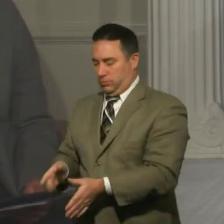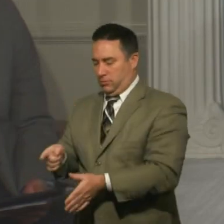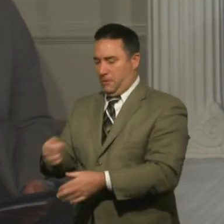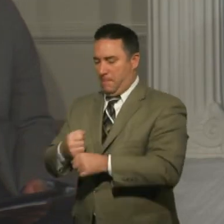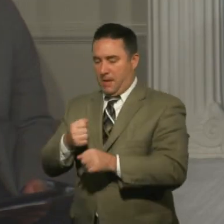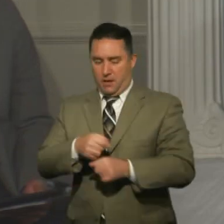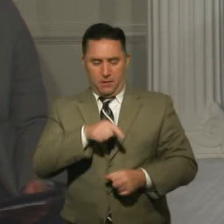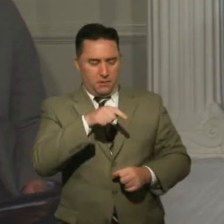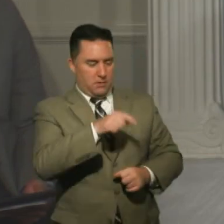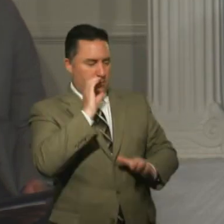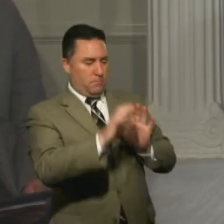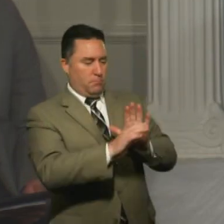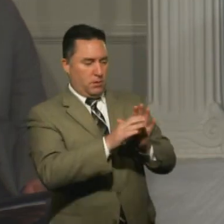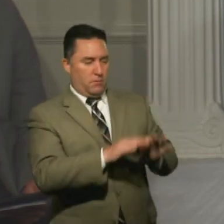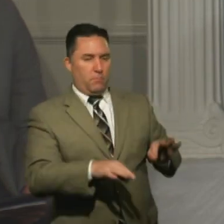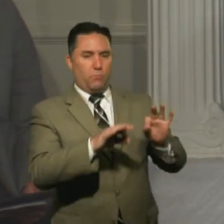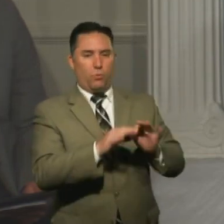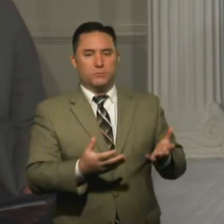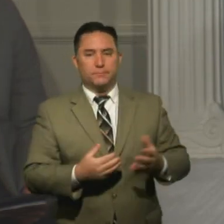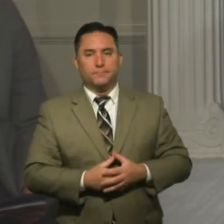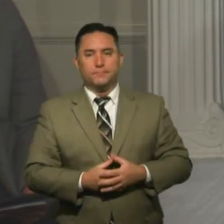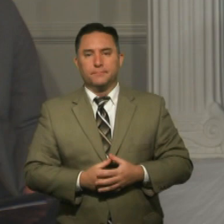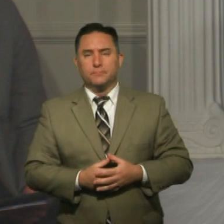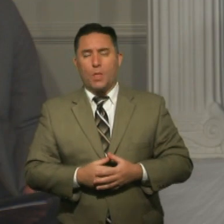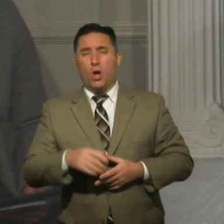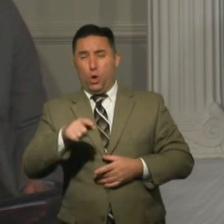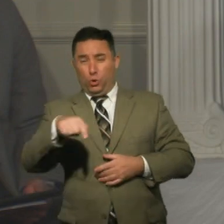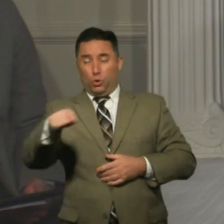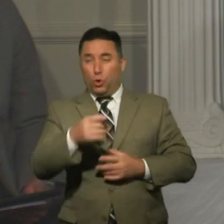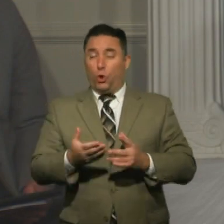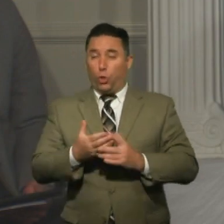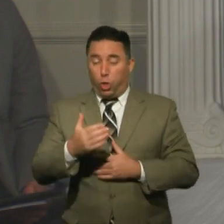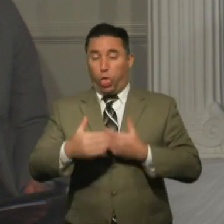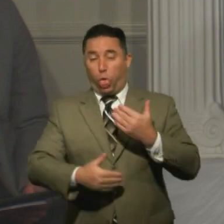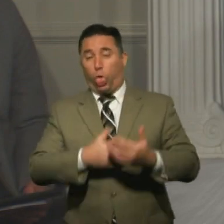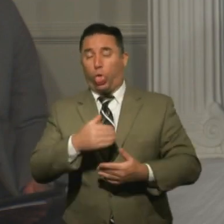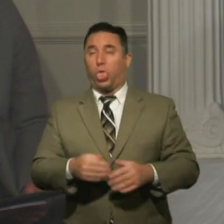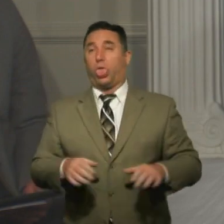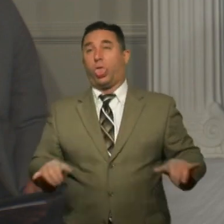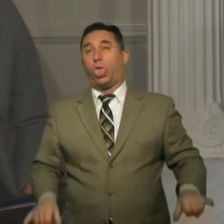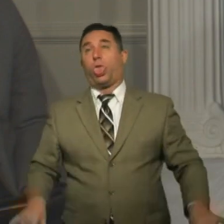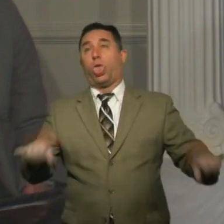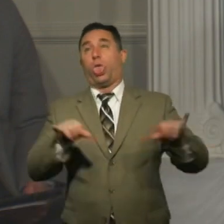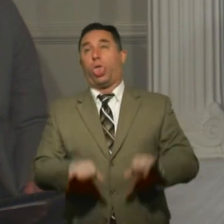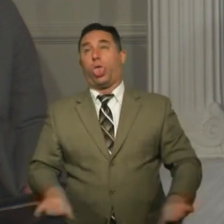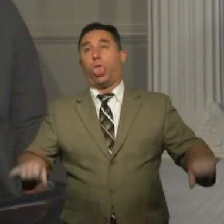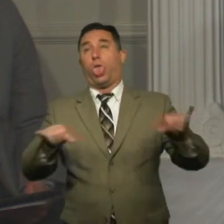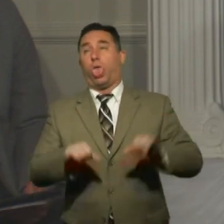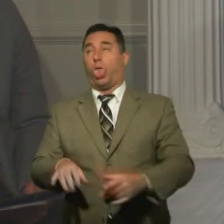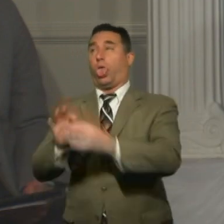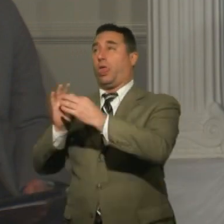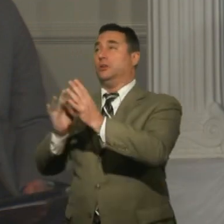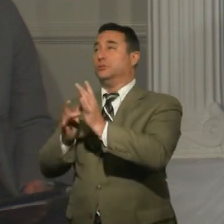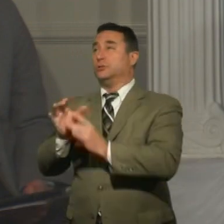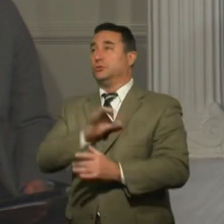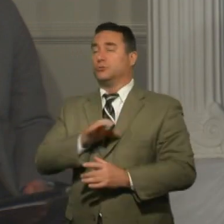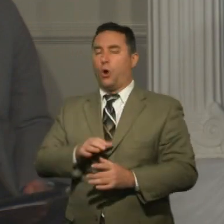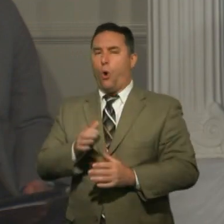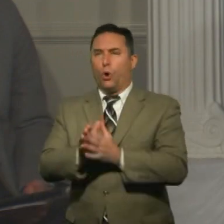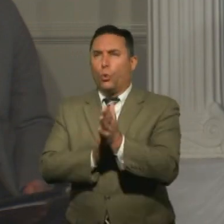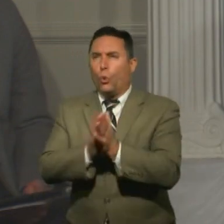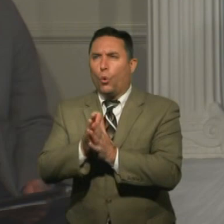those symbols have value to me. Are you just going through the motions today in a relationship with Jesus Christ? Or are you